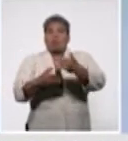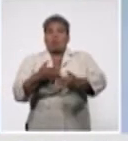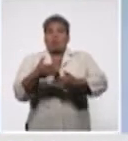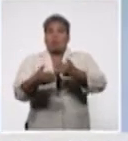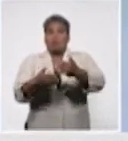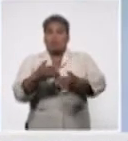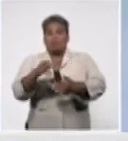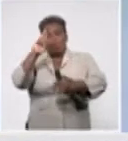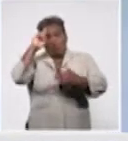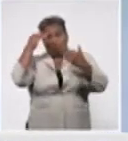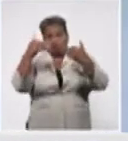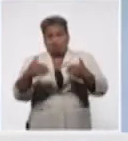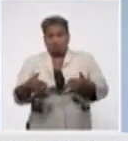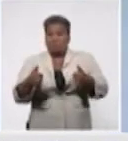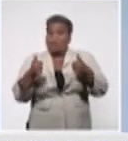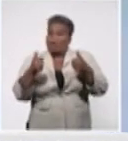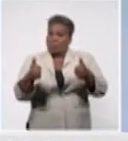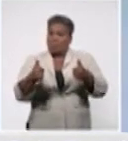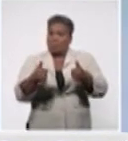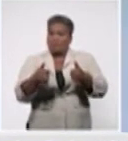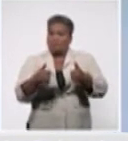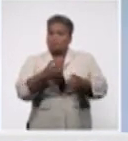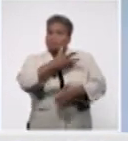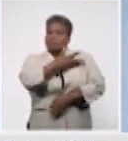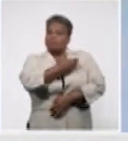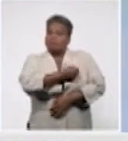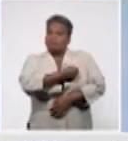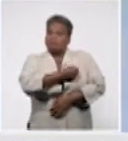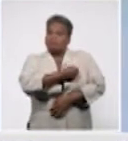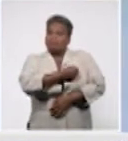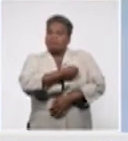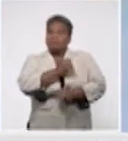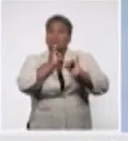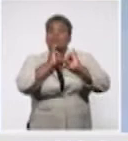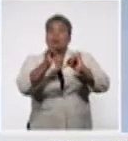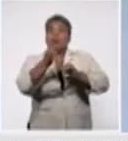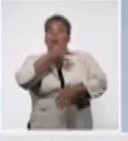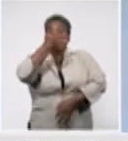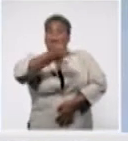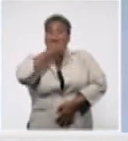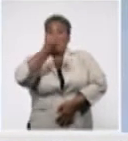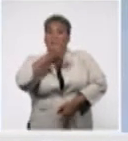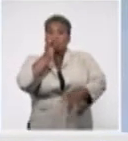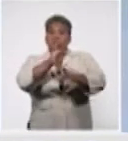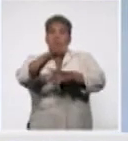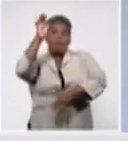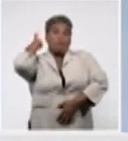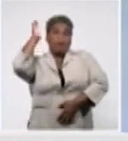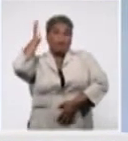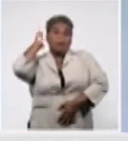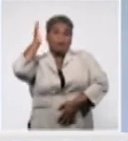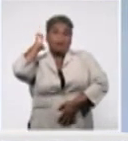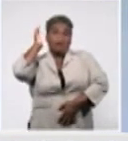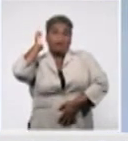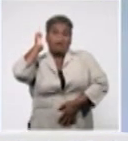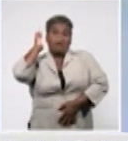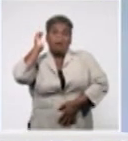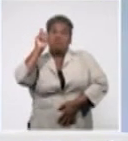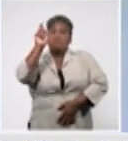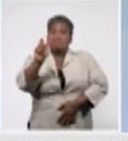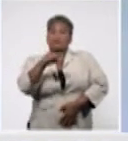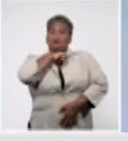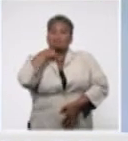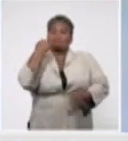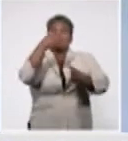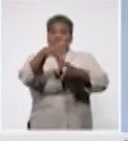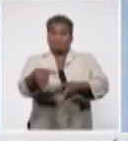548, or 95.6%, present a clinically stable evolution. At the beginning of the briefing, we